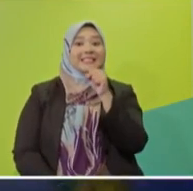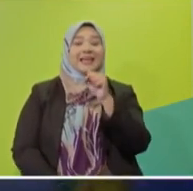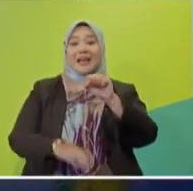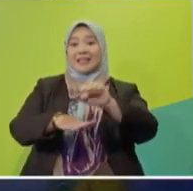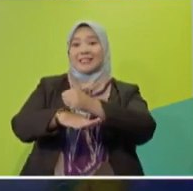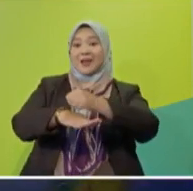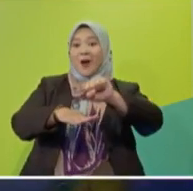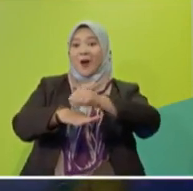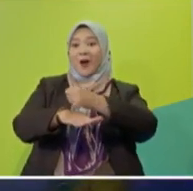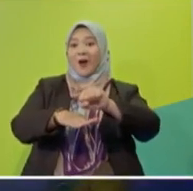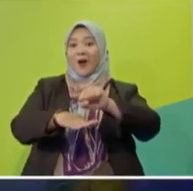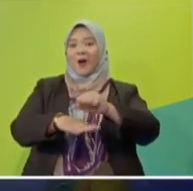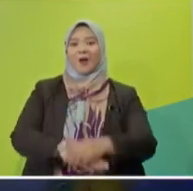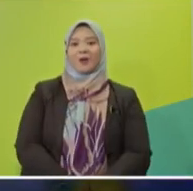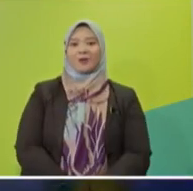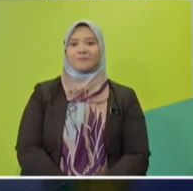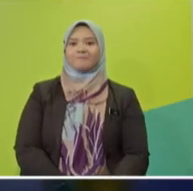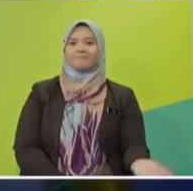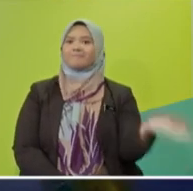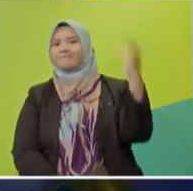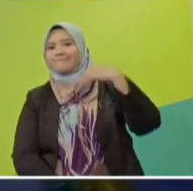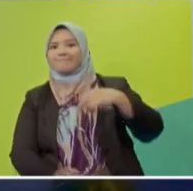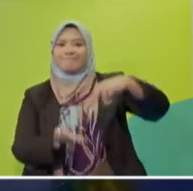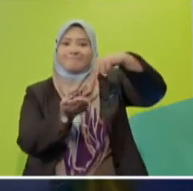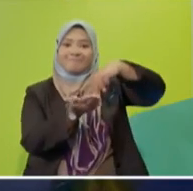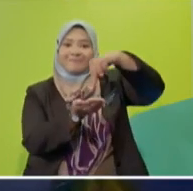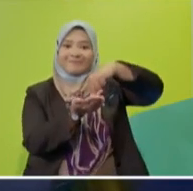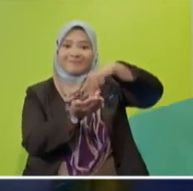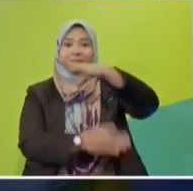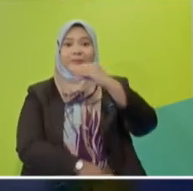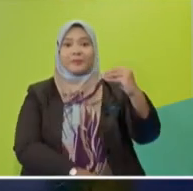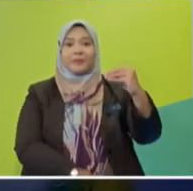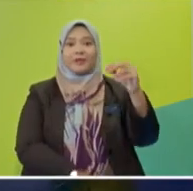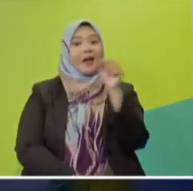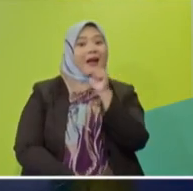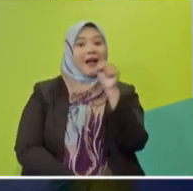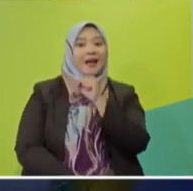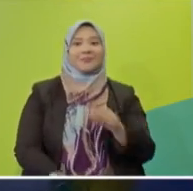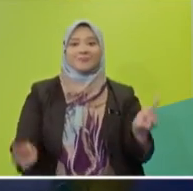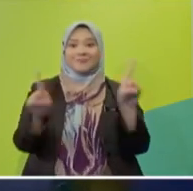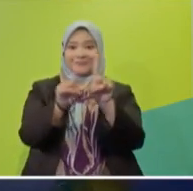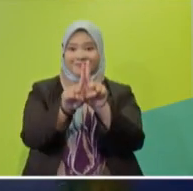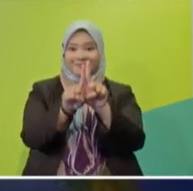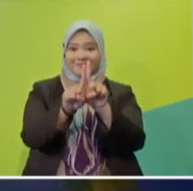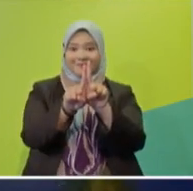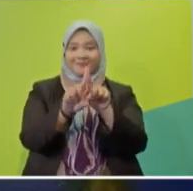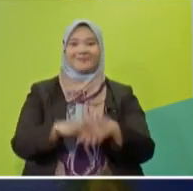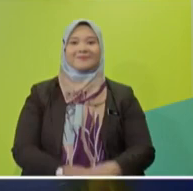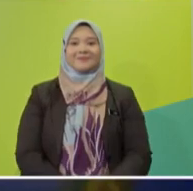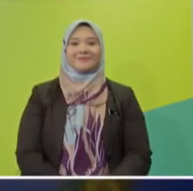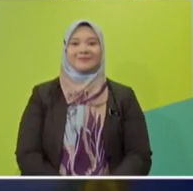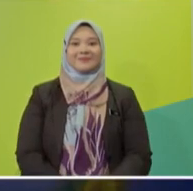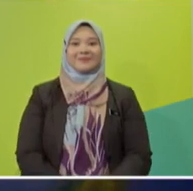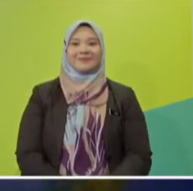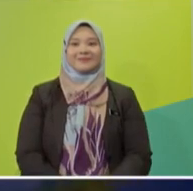So stand up and let's sing along. I'm sure you know this song. It's called Old MacDonald Had song. A Farm. Let's